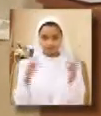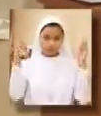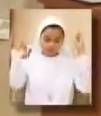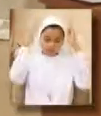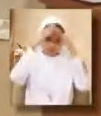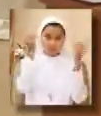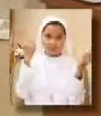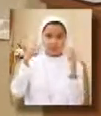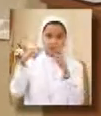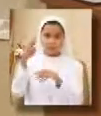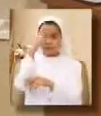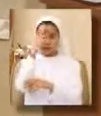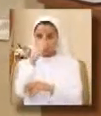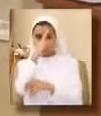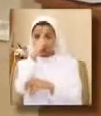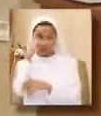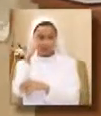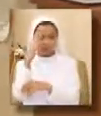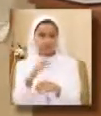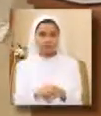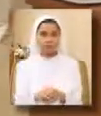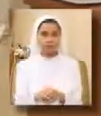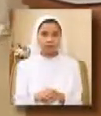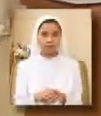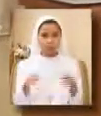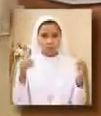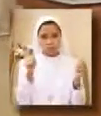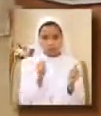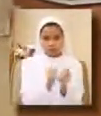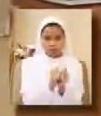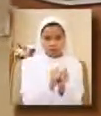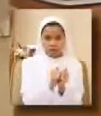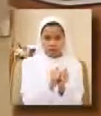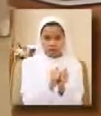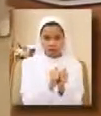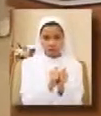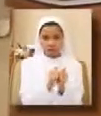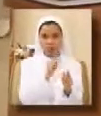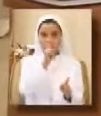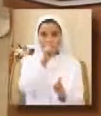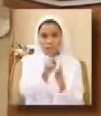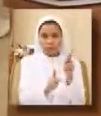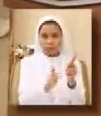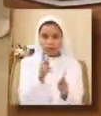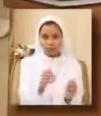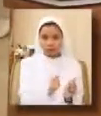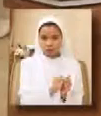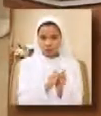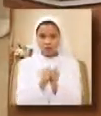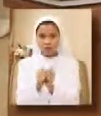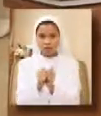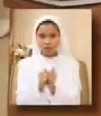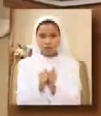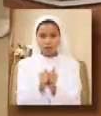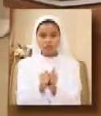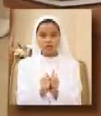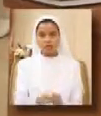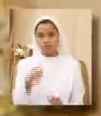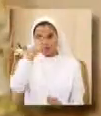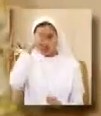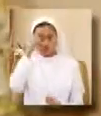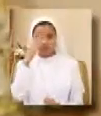ng pilgrims. I see. Hindi to tour. This is a religious experience. Religious event.